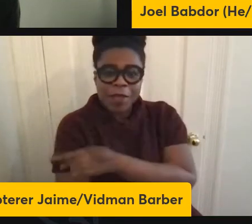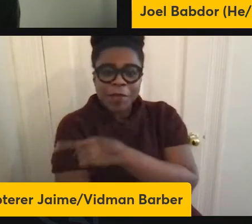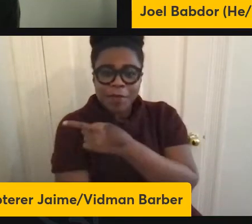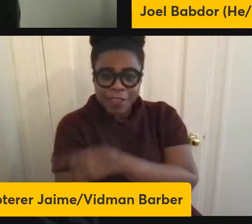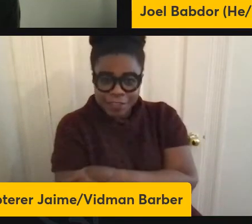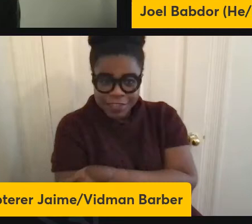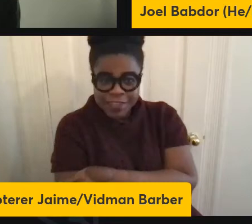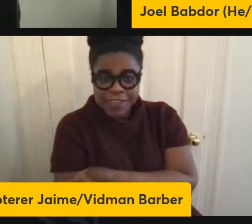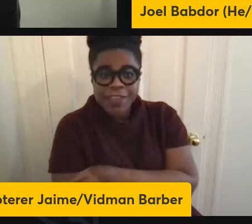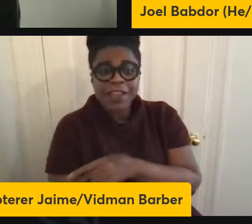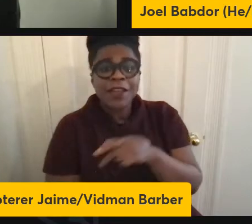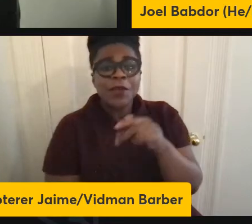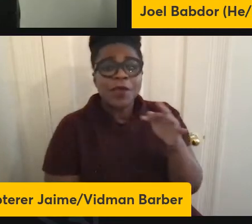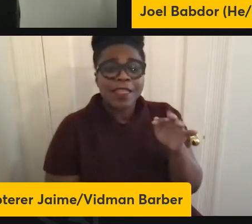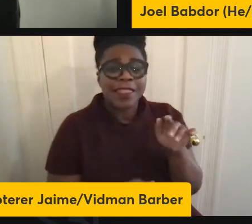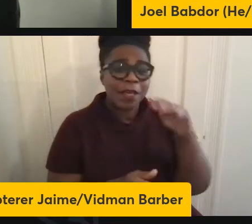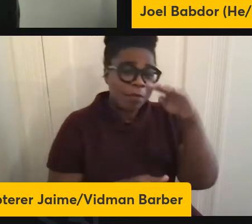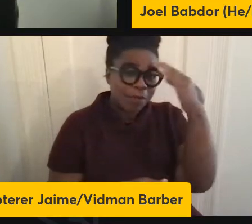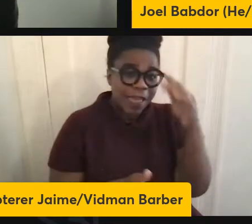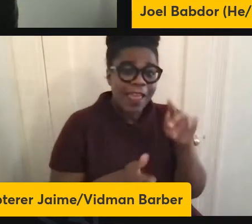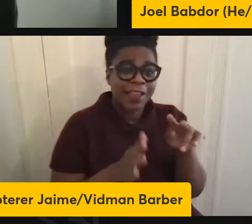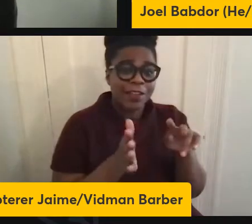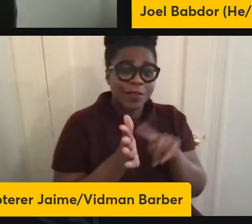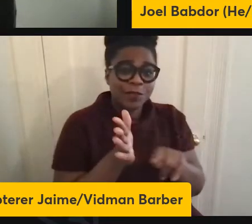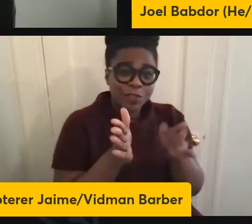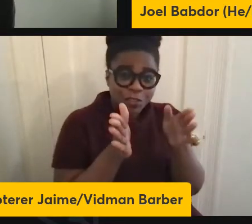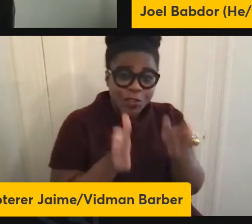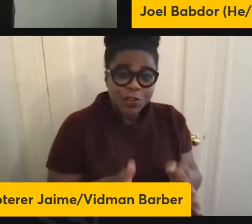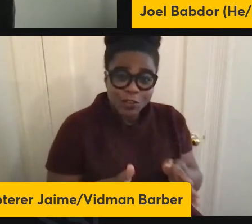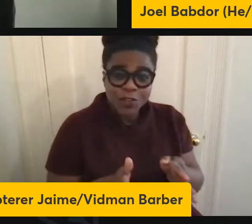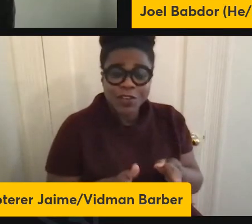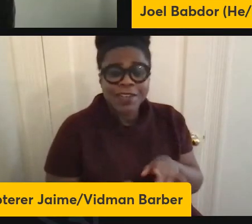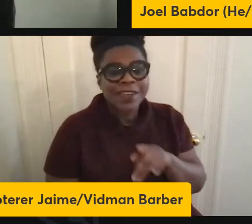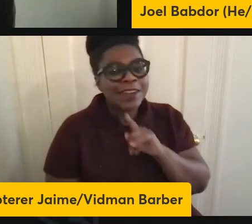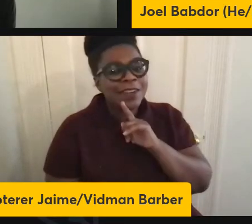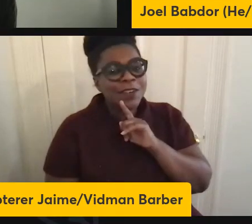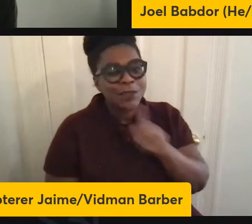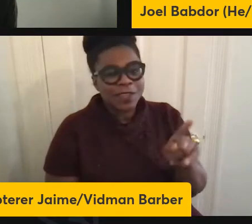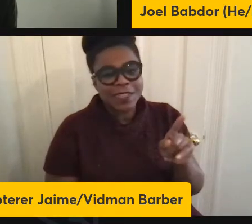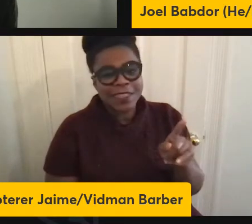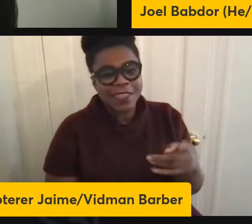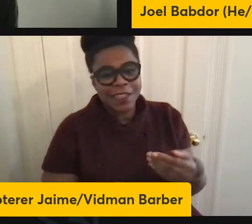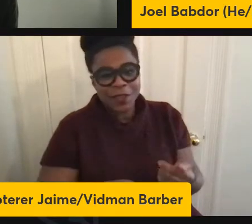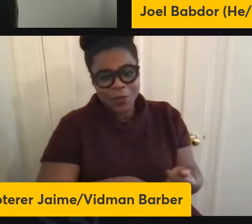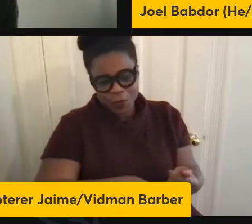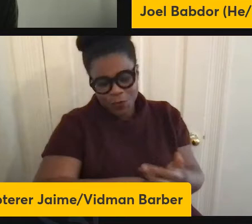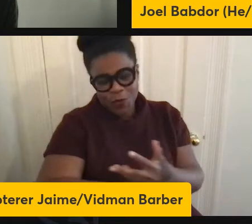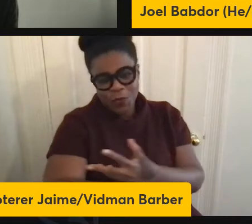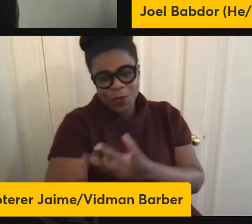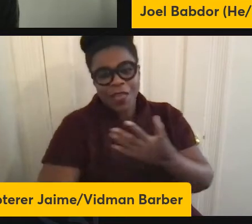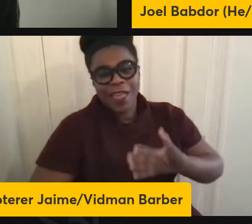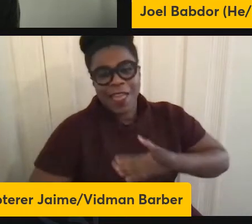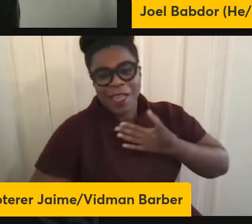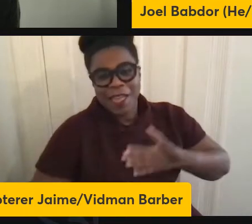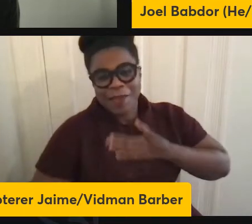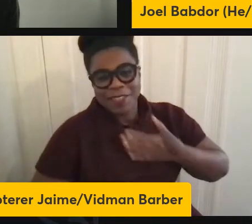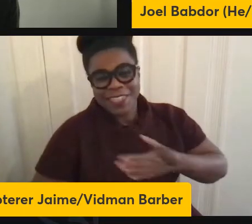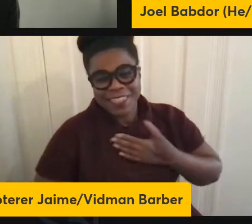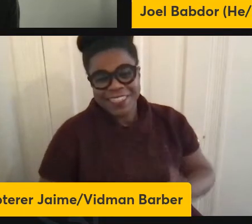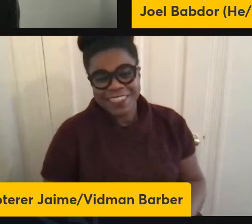by a Black researcher is really making me really happy.